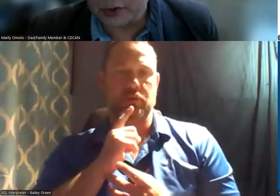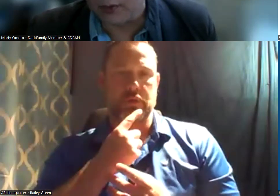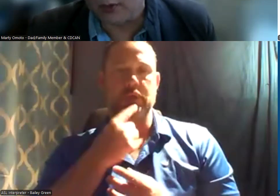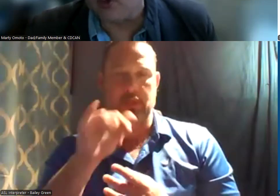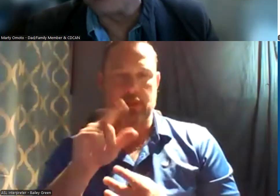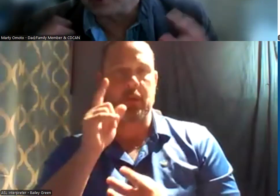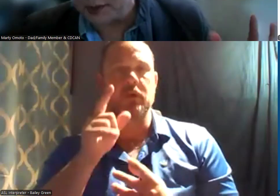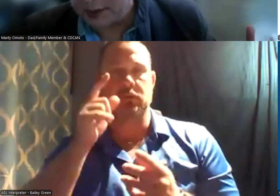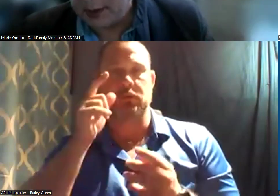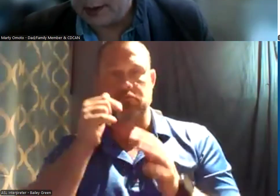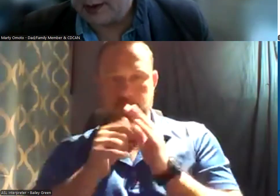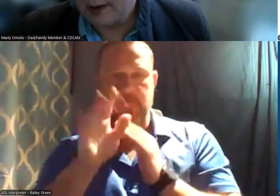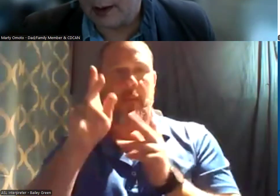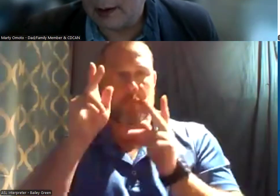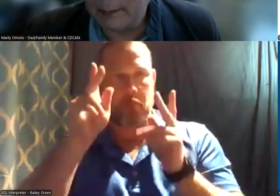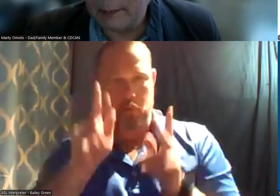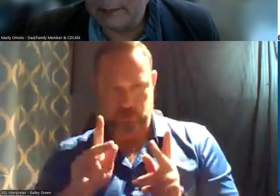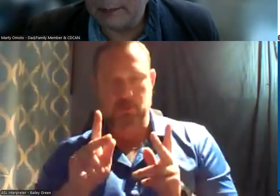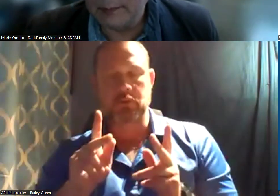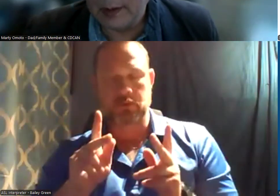does underscore the whole person